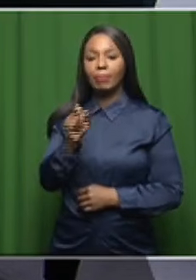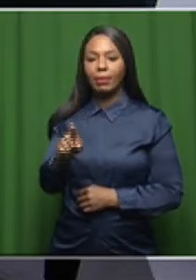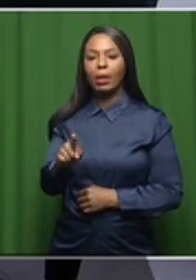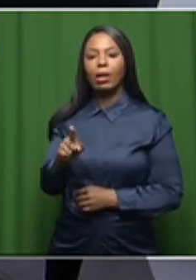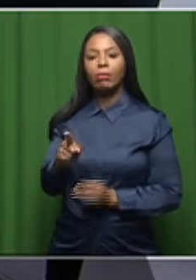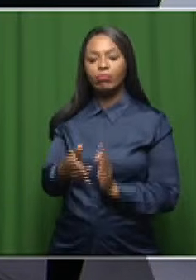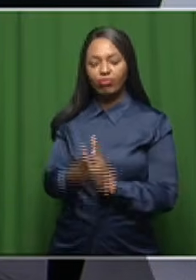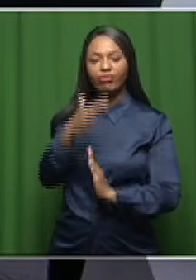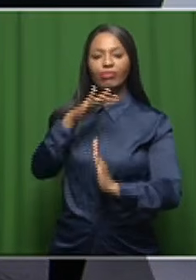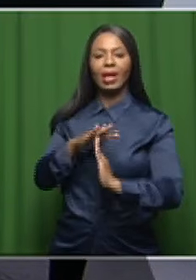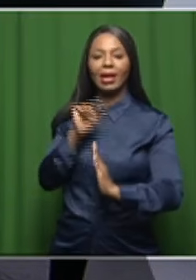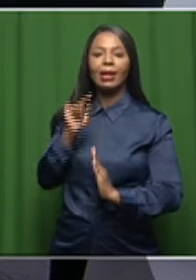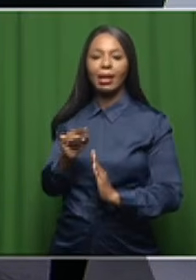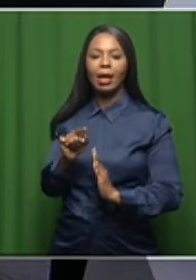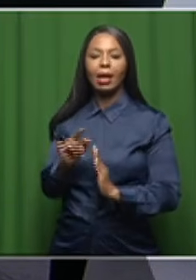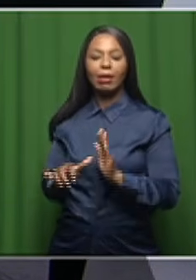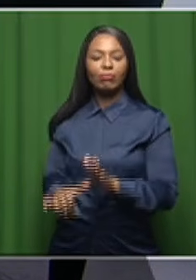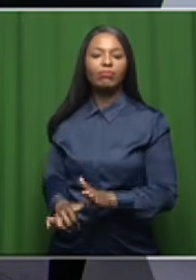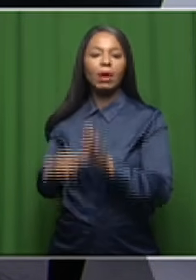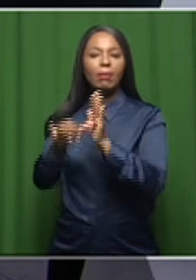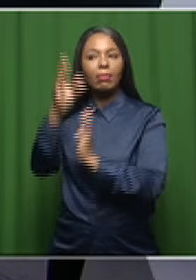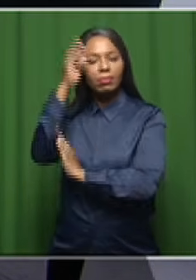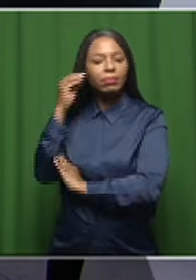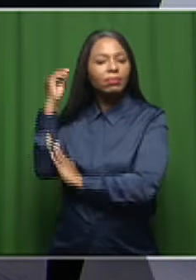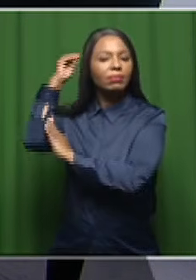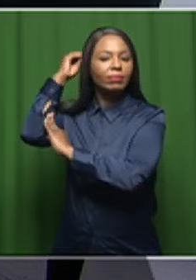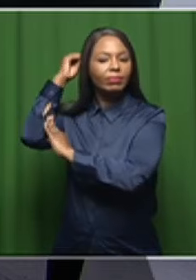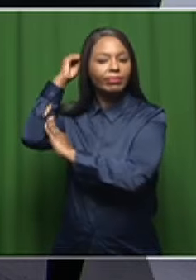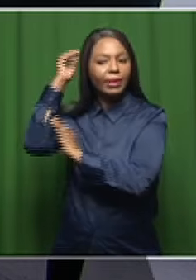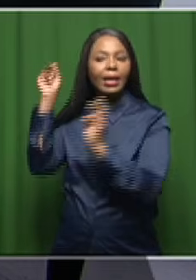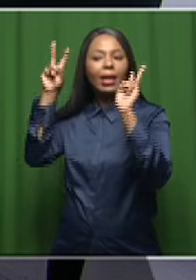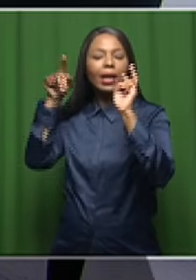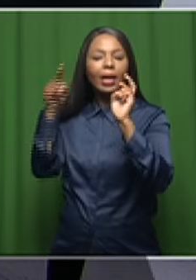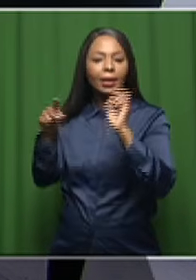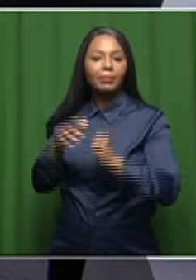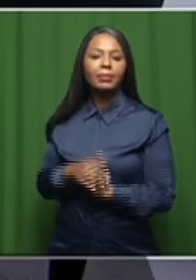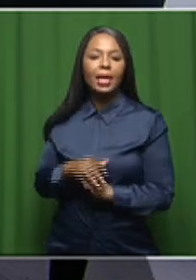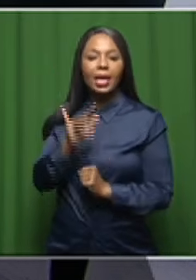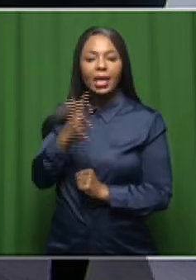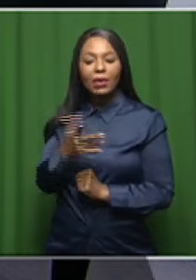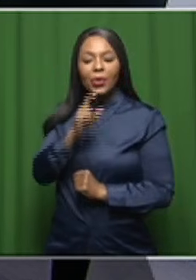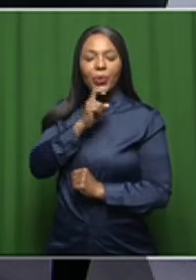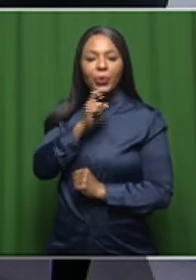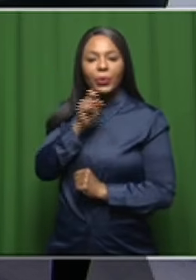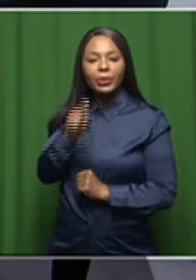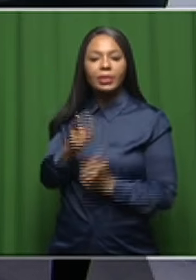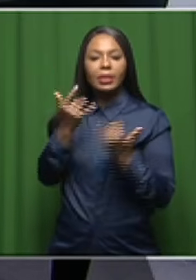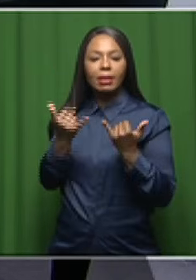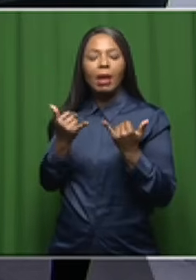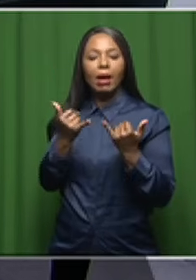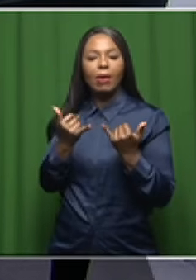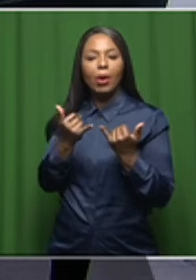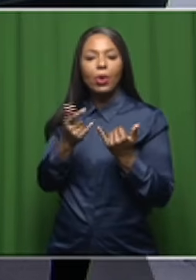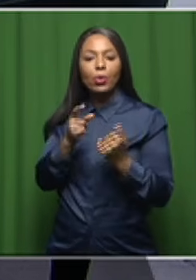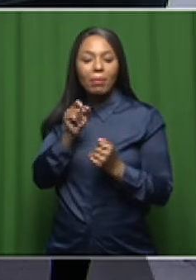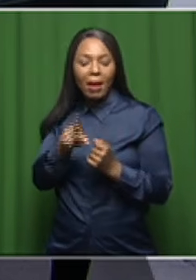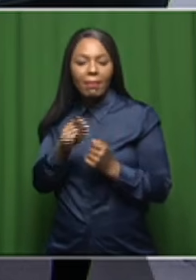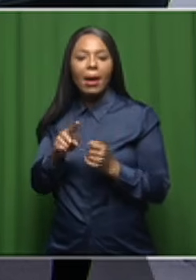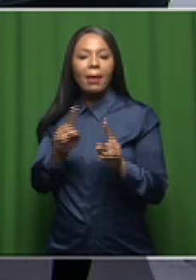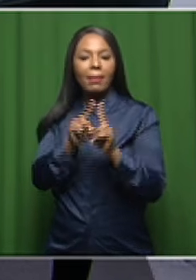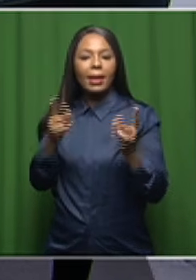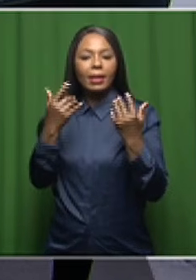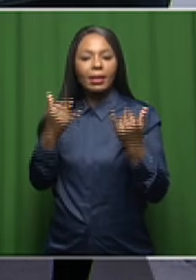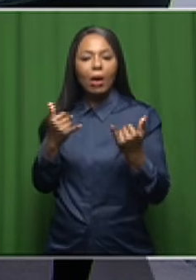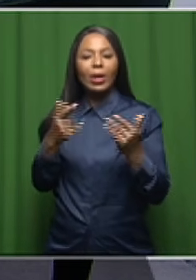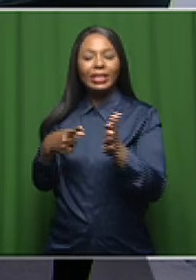of how then, I think we can increase the uptake and usage. Obviously, there's going to be much higher demand, and I think the mobile